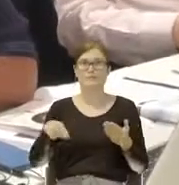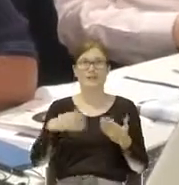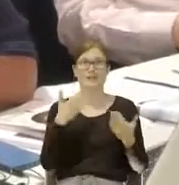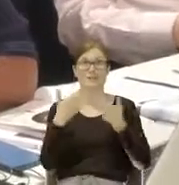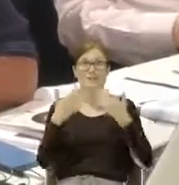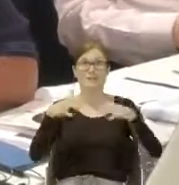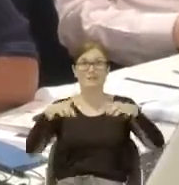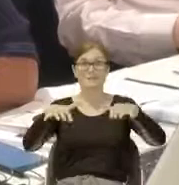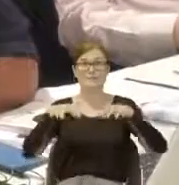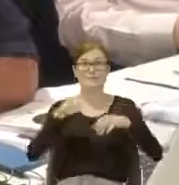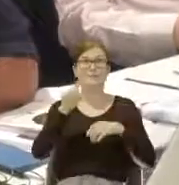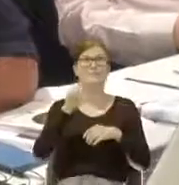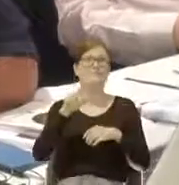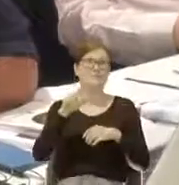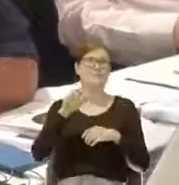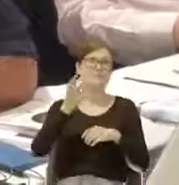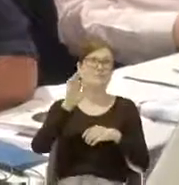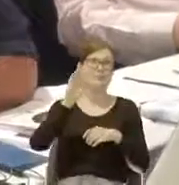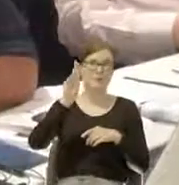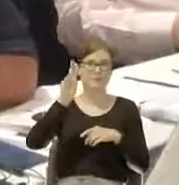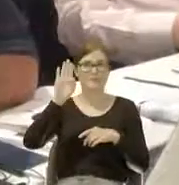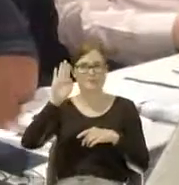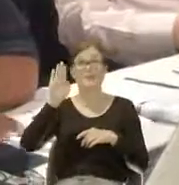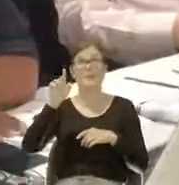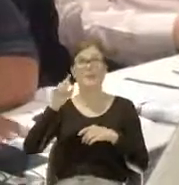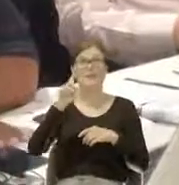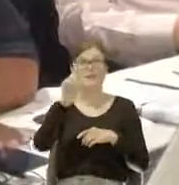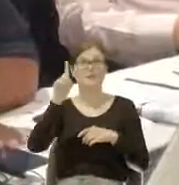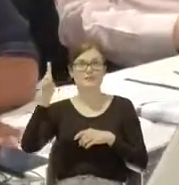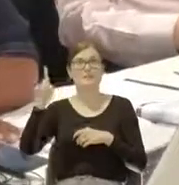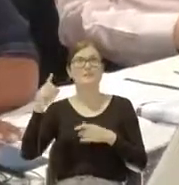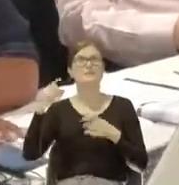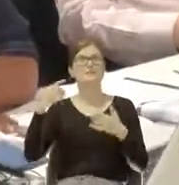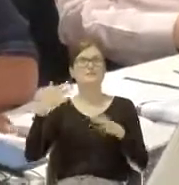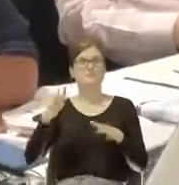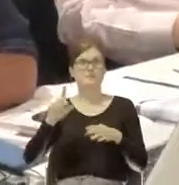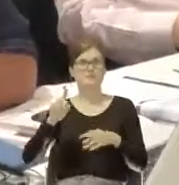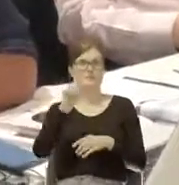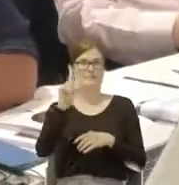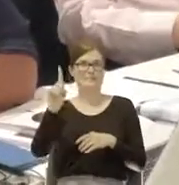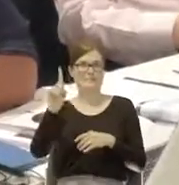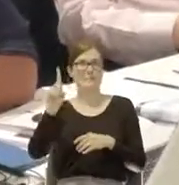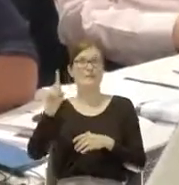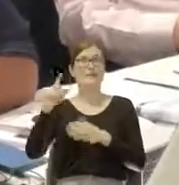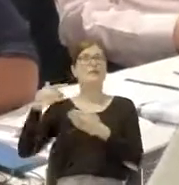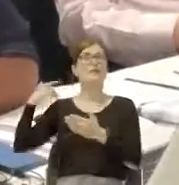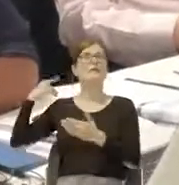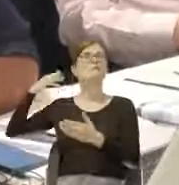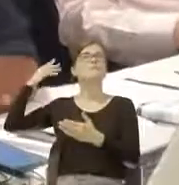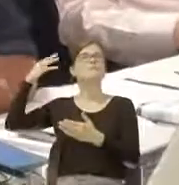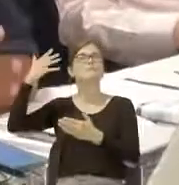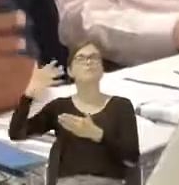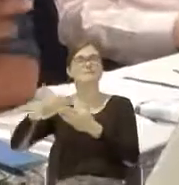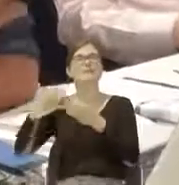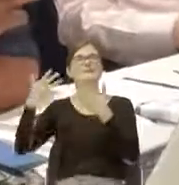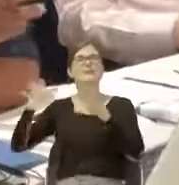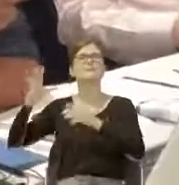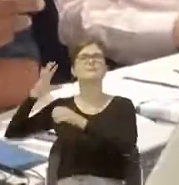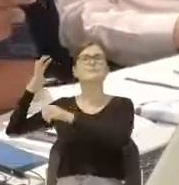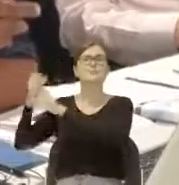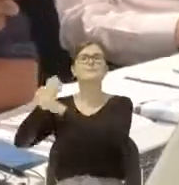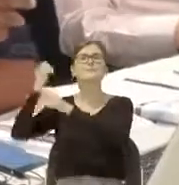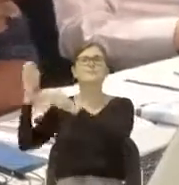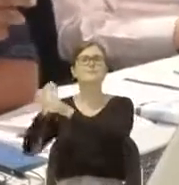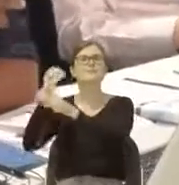review progress and the commitments we have made since WOF 1. Of course, we